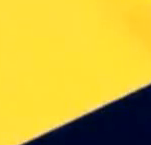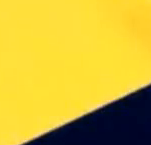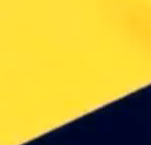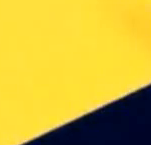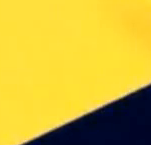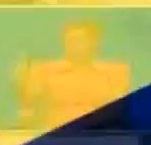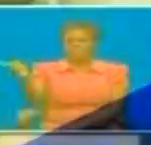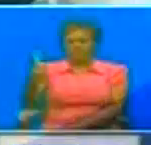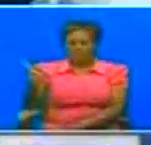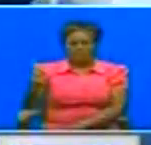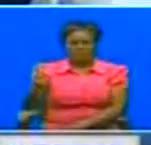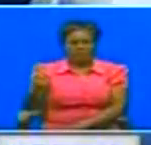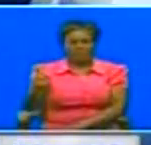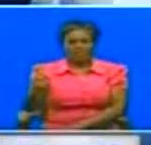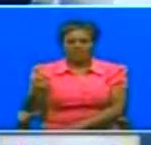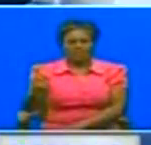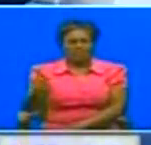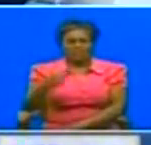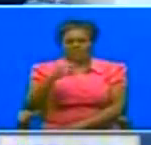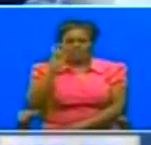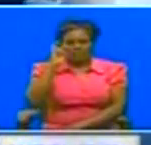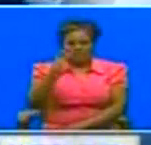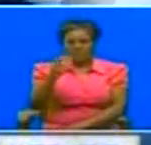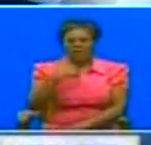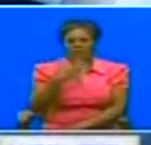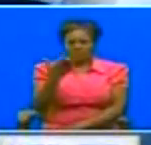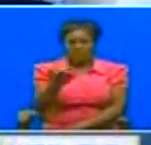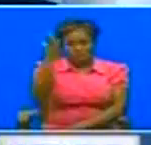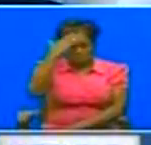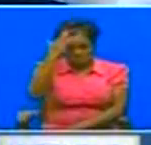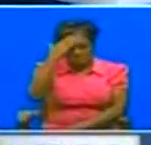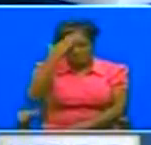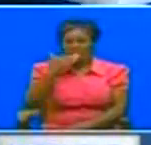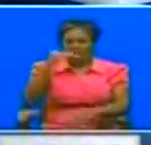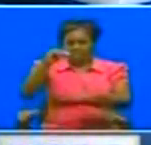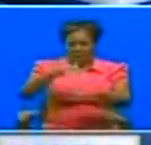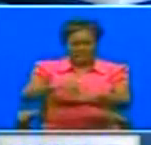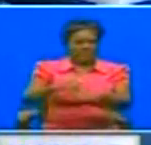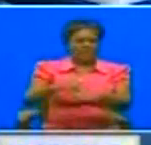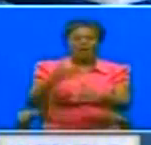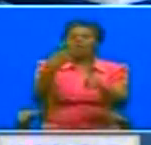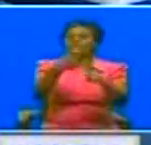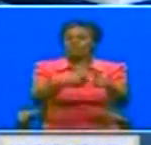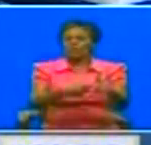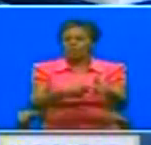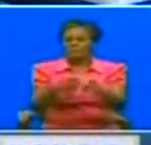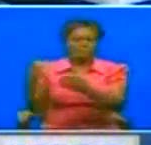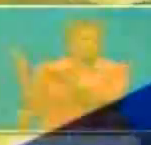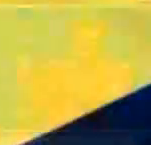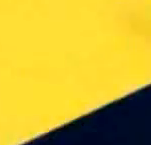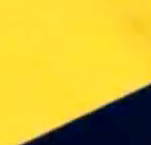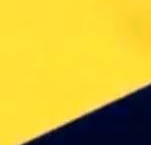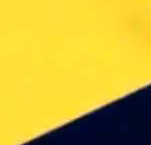The president already, at least the people around him, already seem to be alive to this. That's a letter from the